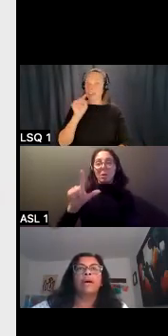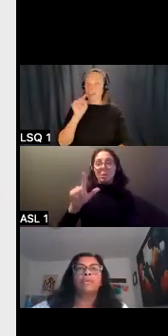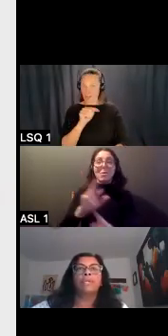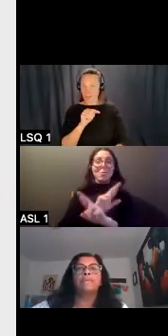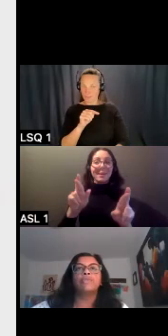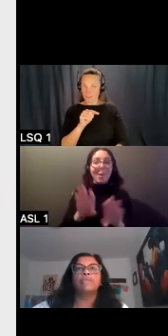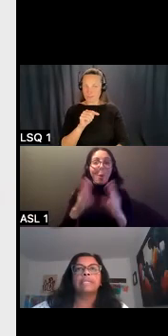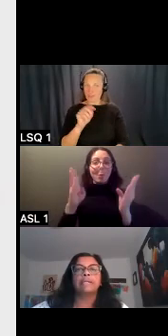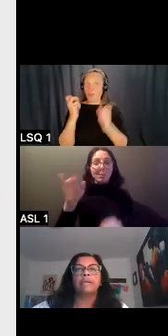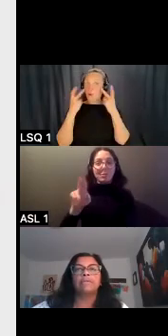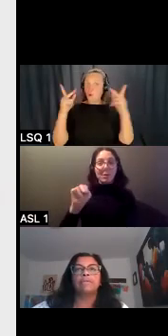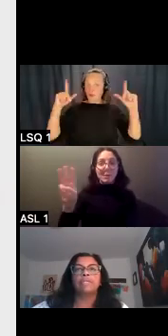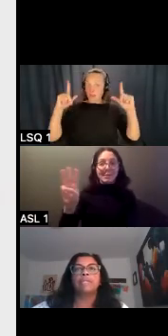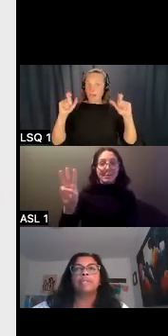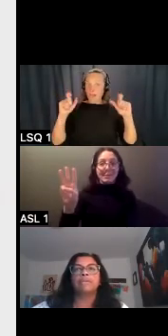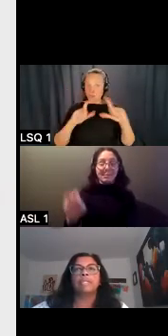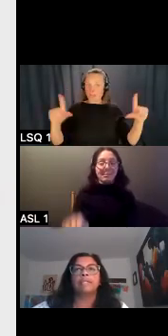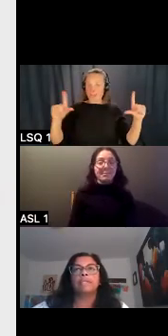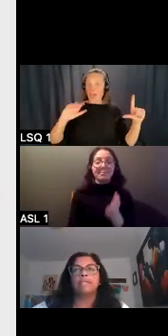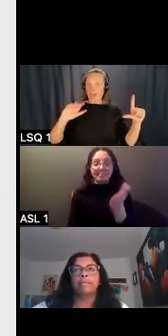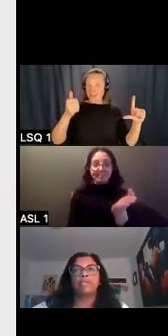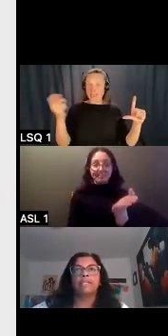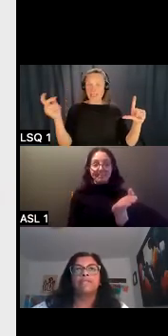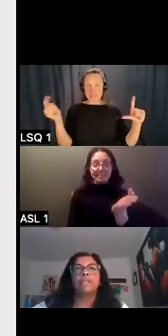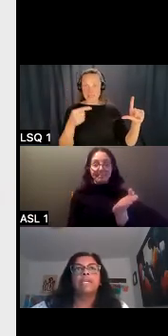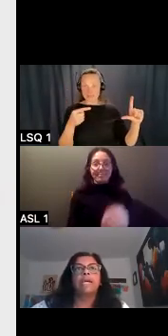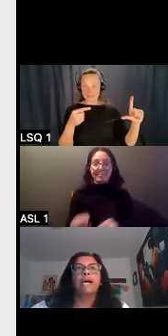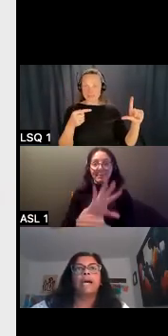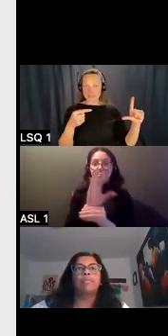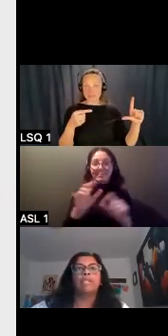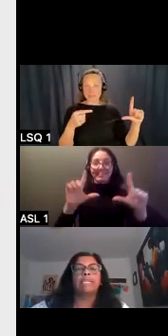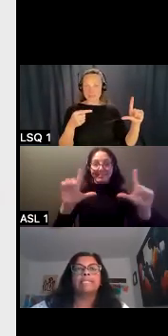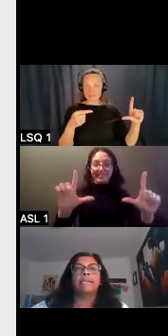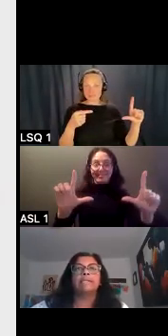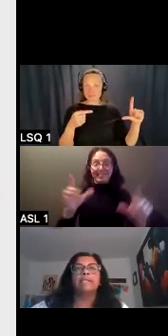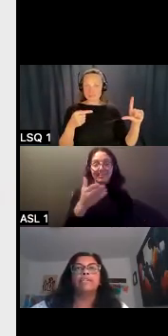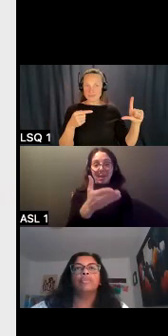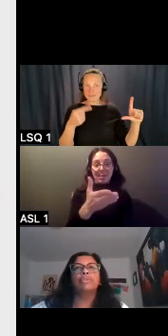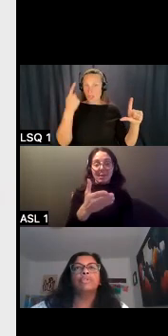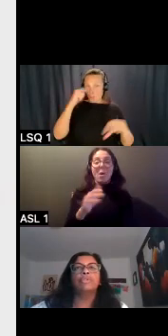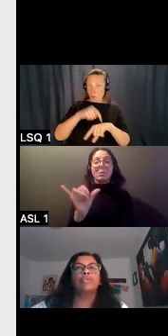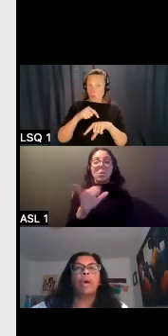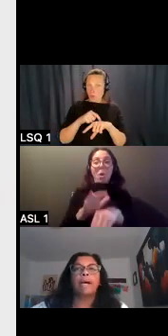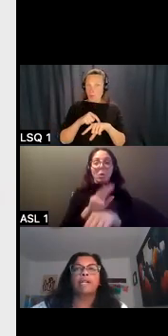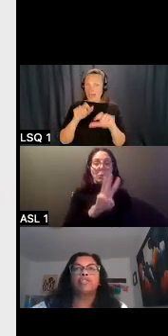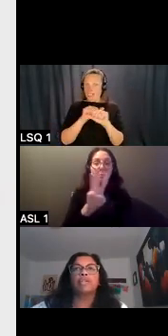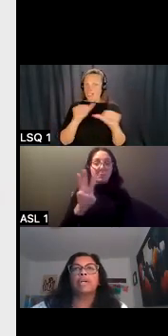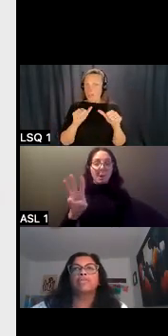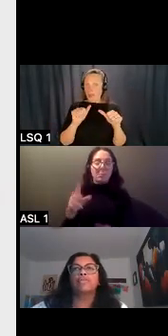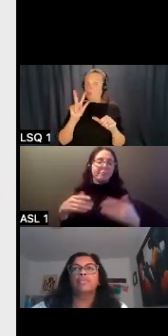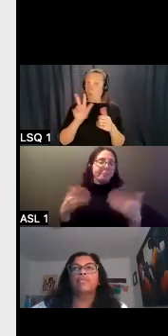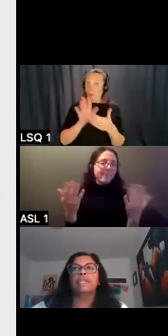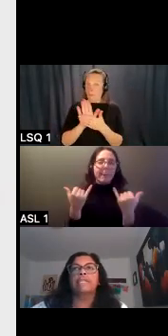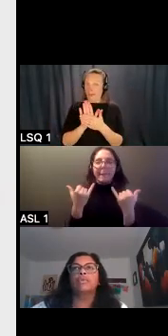January. You can see a capture of the screen on the website on this slide. And for now, it only